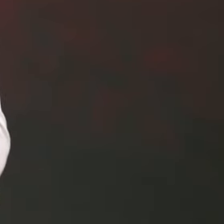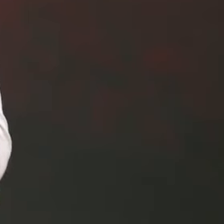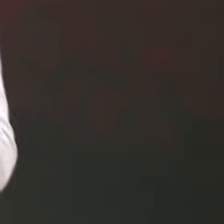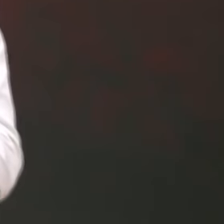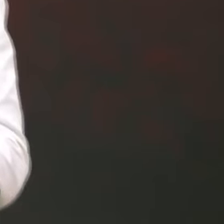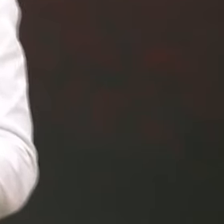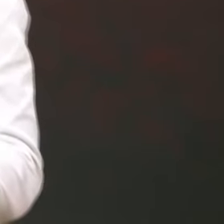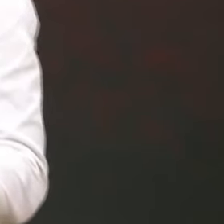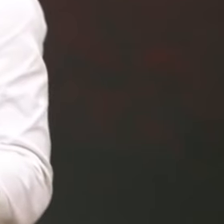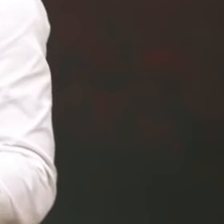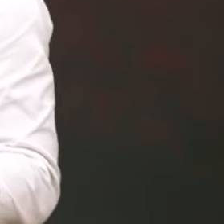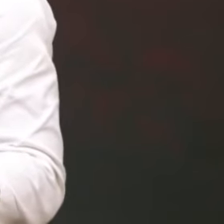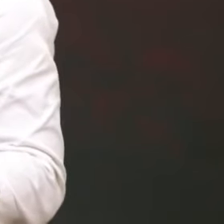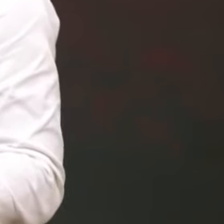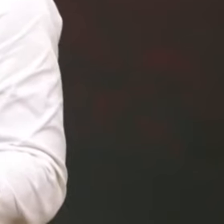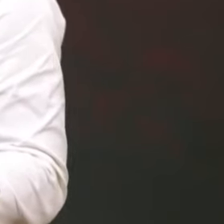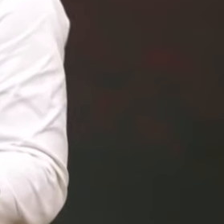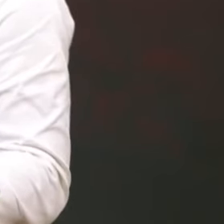him up.